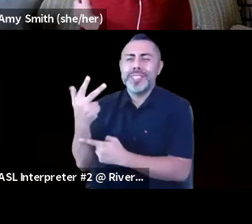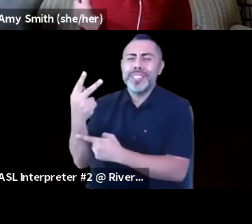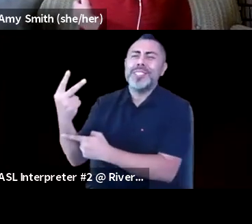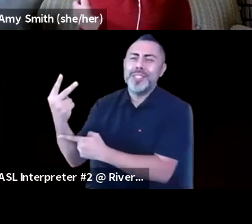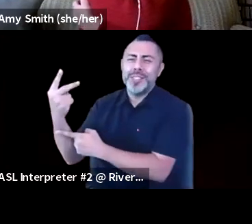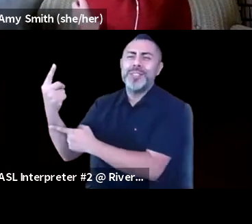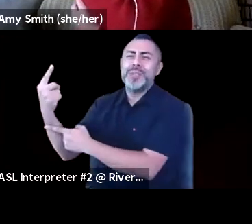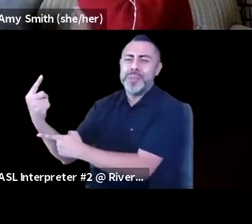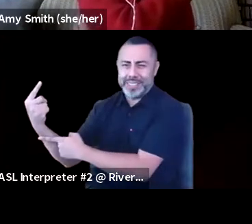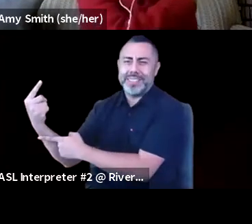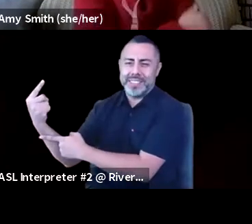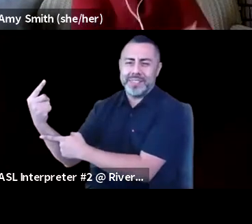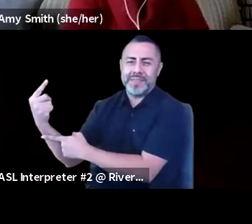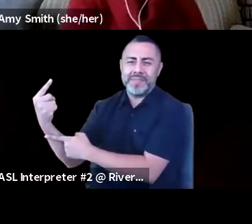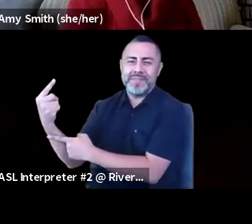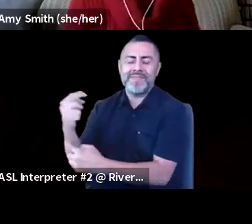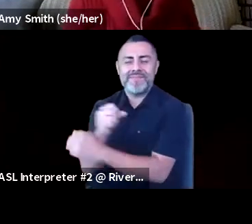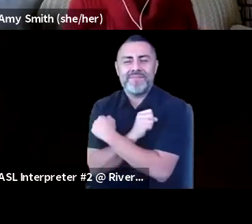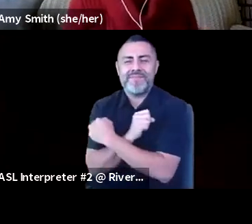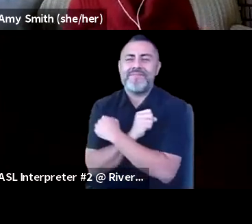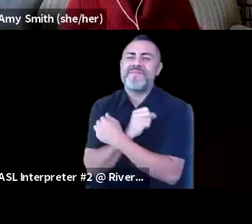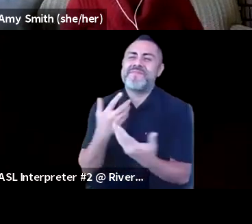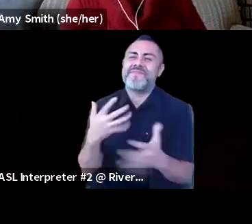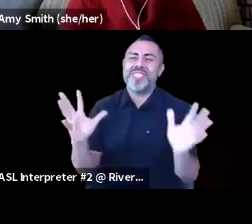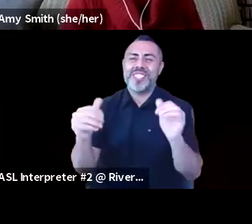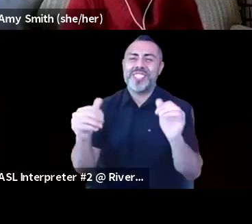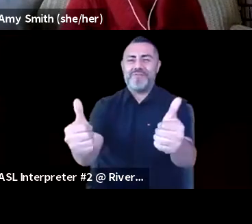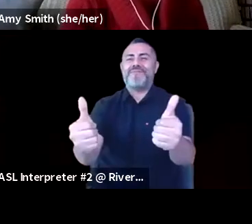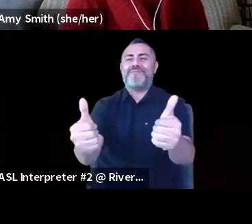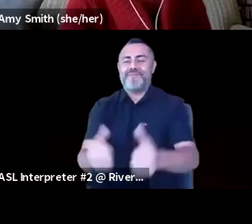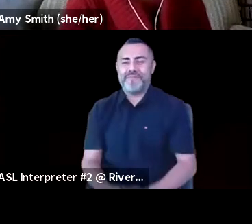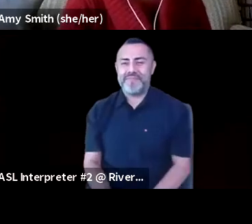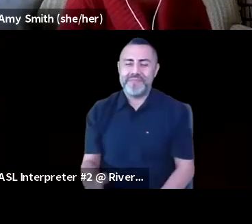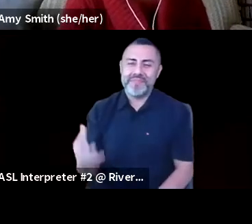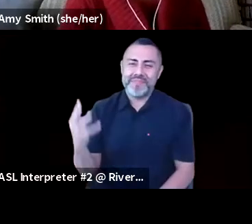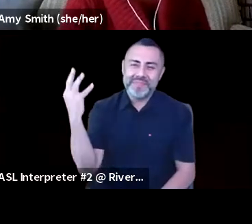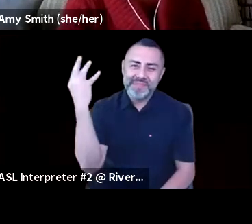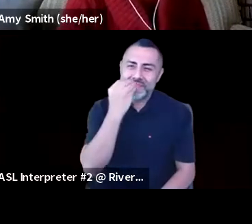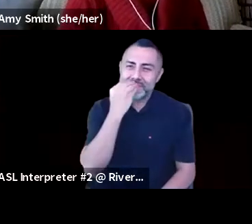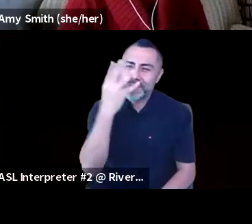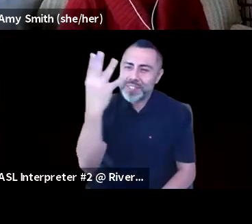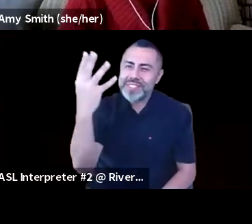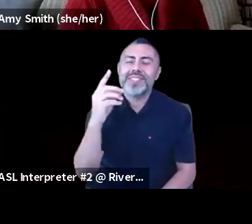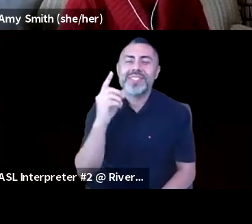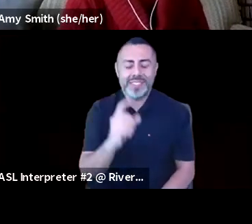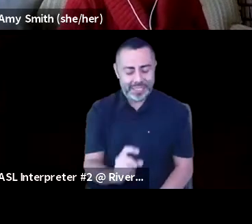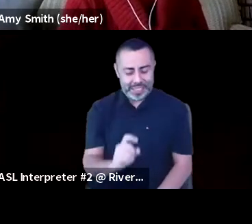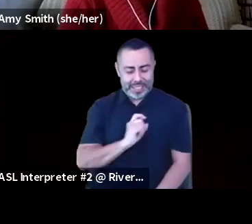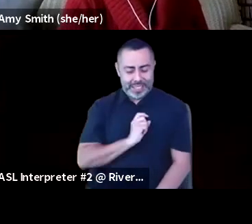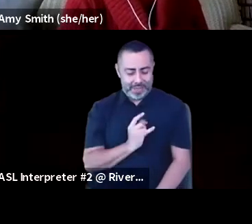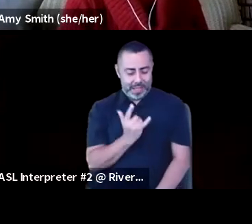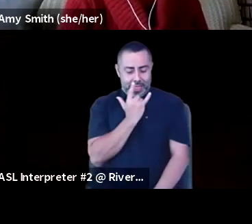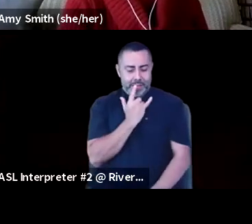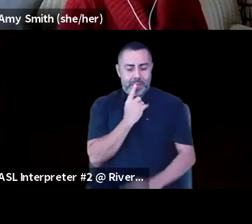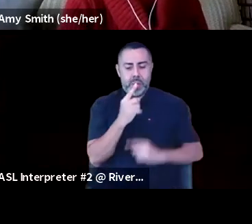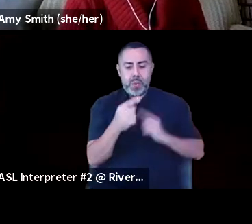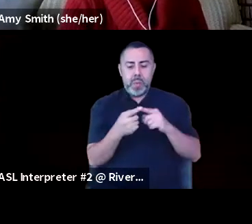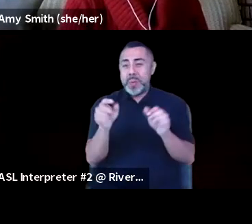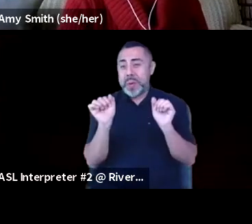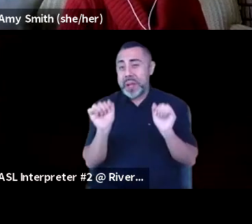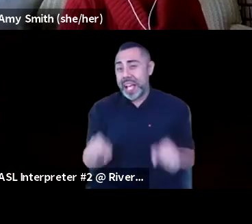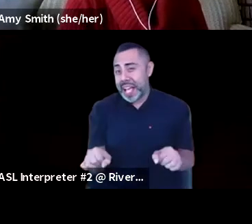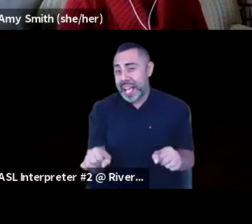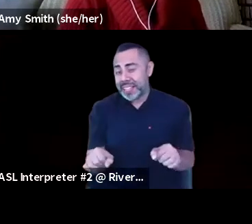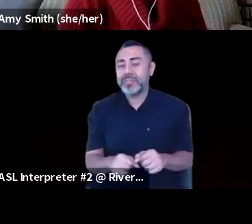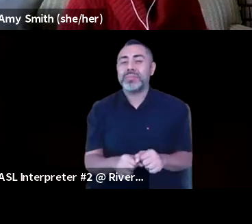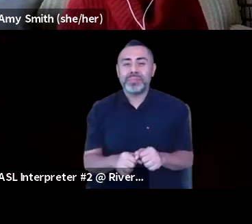3, 2, 1. Oh, good. Beautiful. Show yourself a little love whenever you can. Show